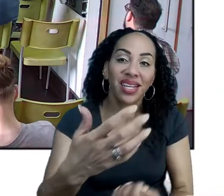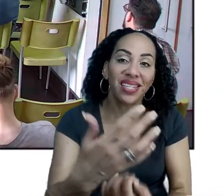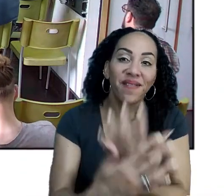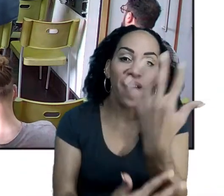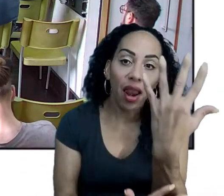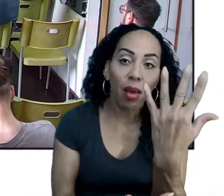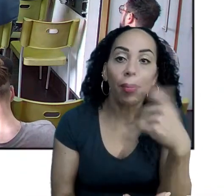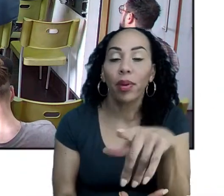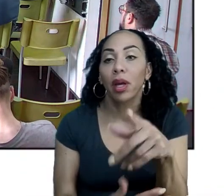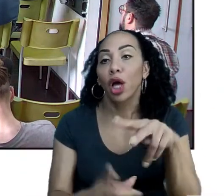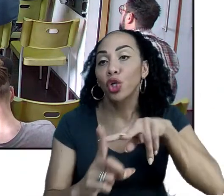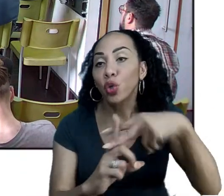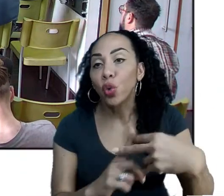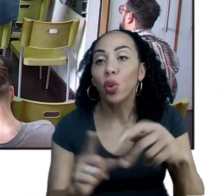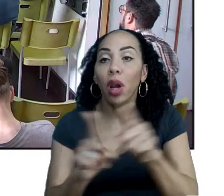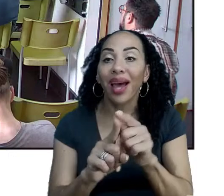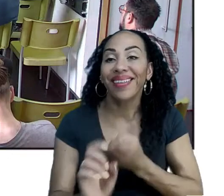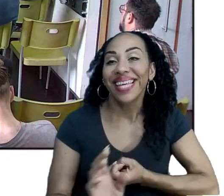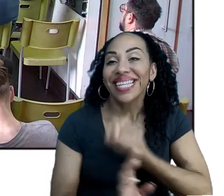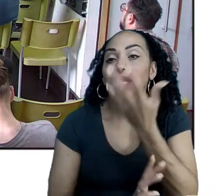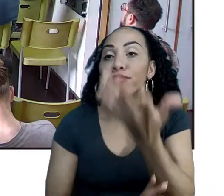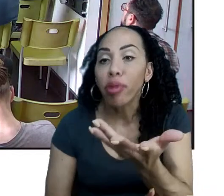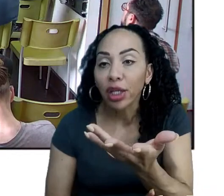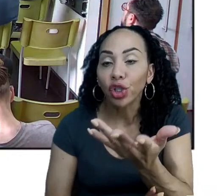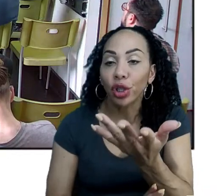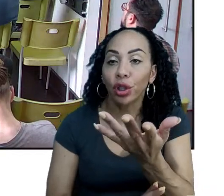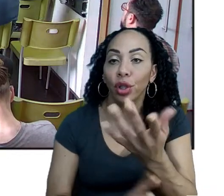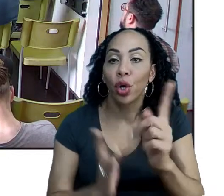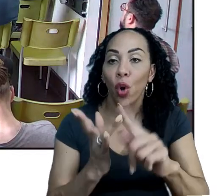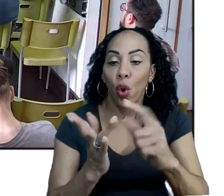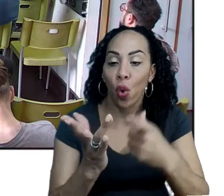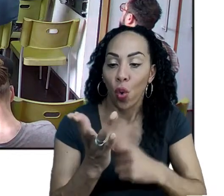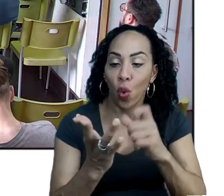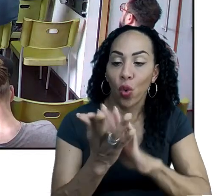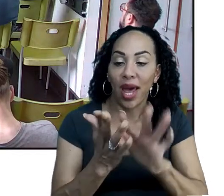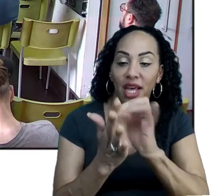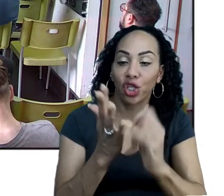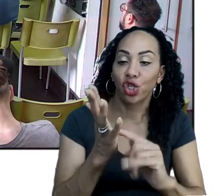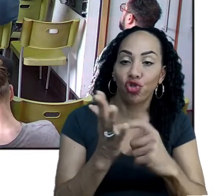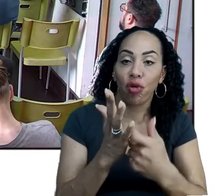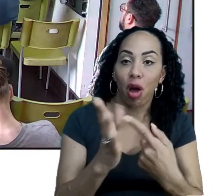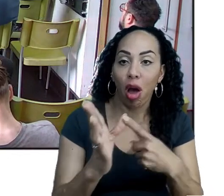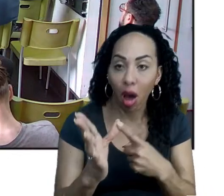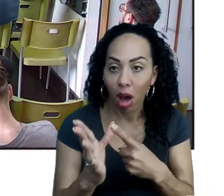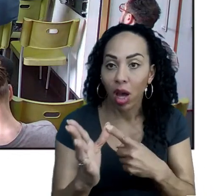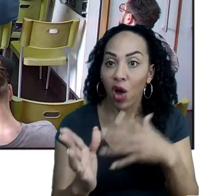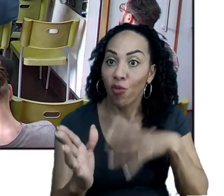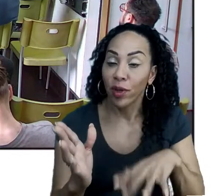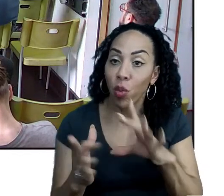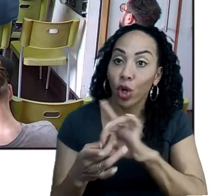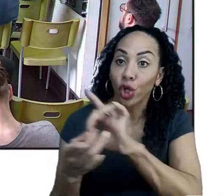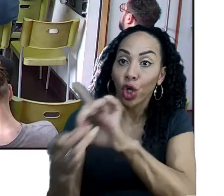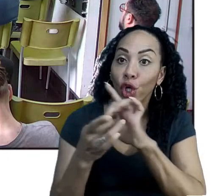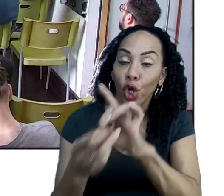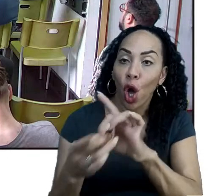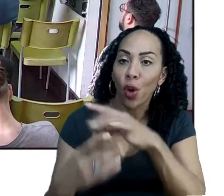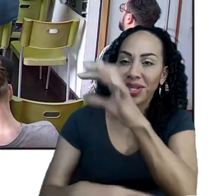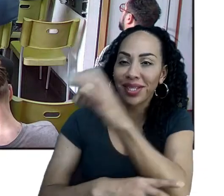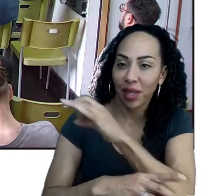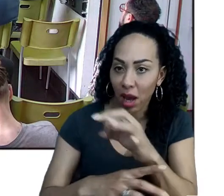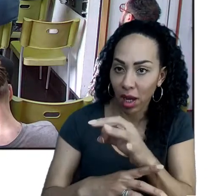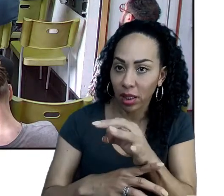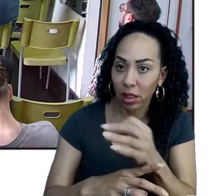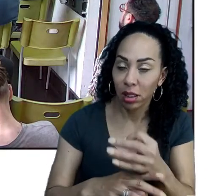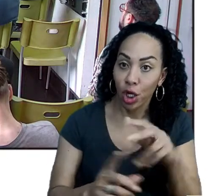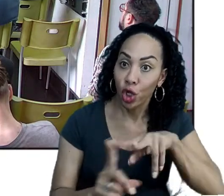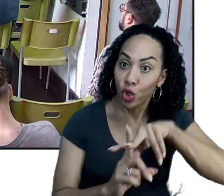Orchestra, if we're doing a co-design, we're looking at people using the tool, and then we are then going away